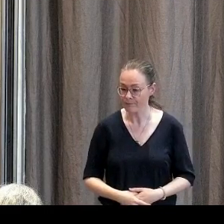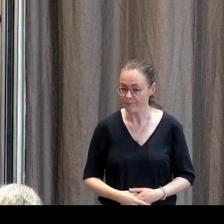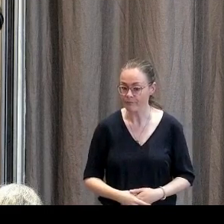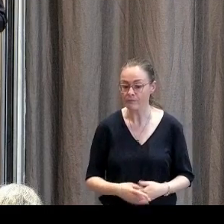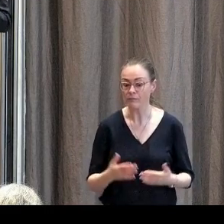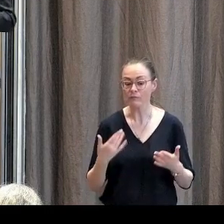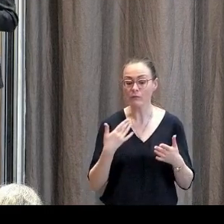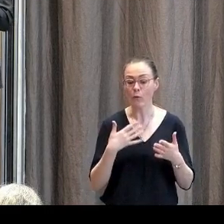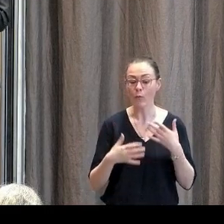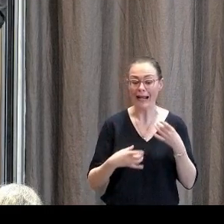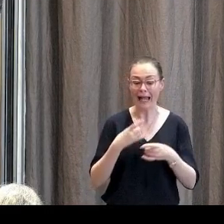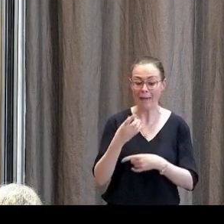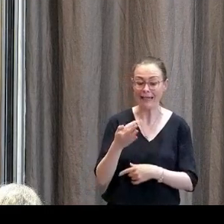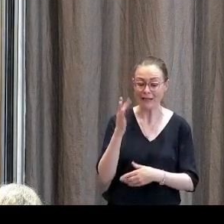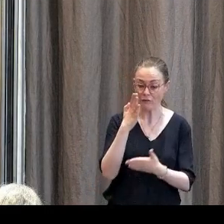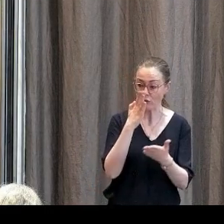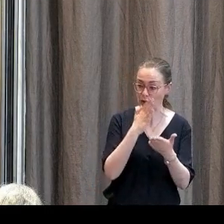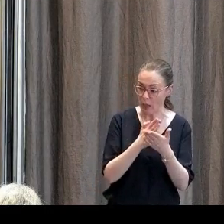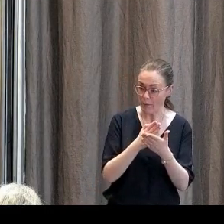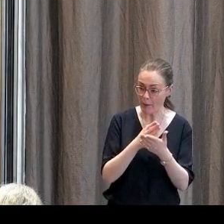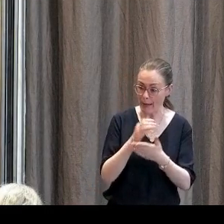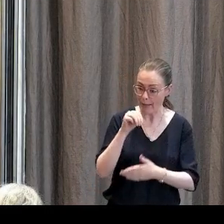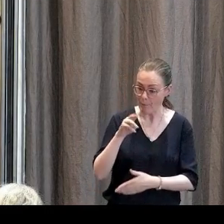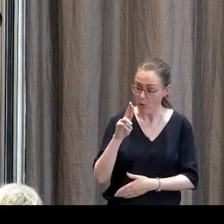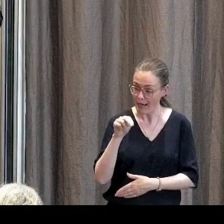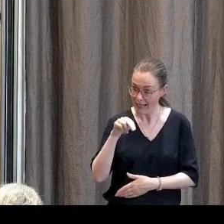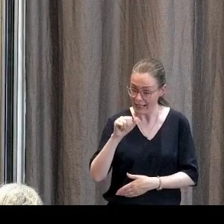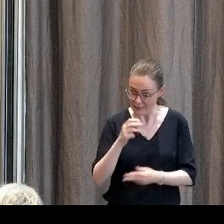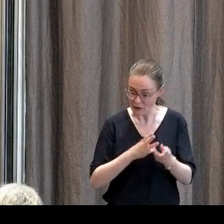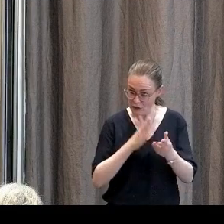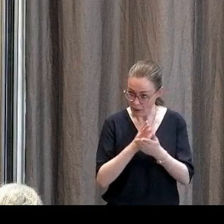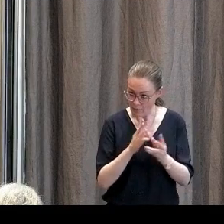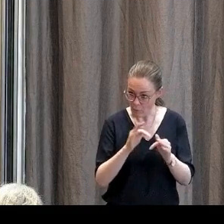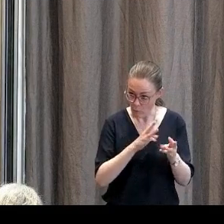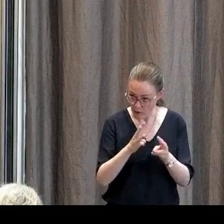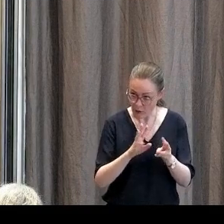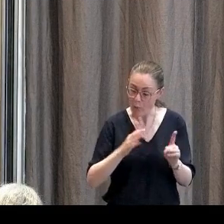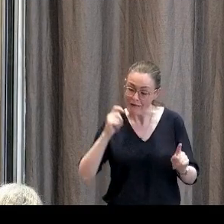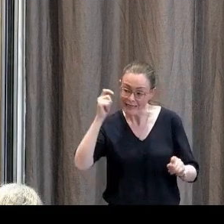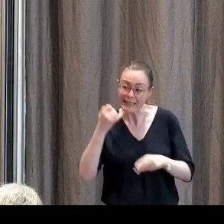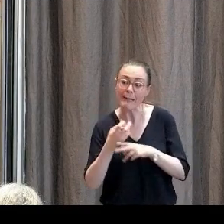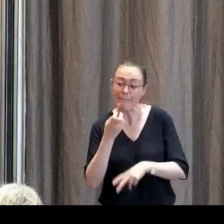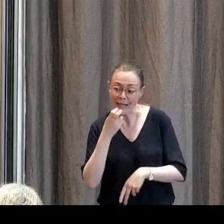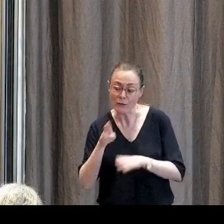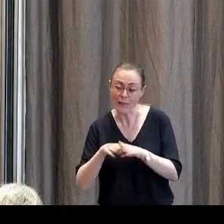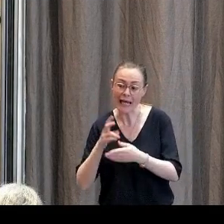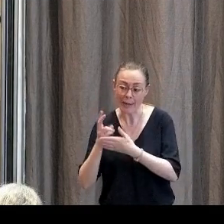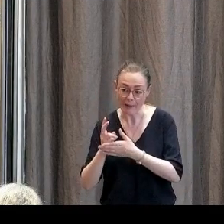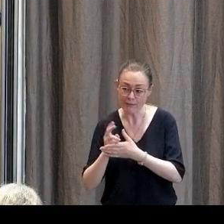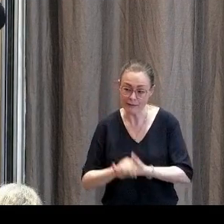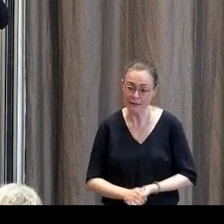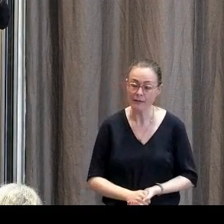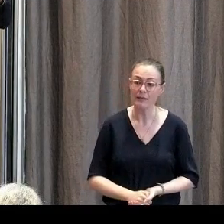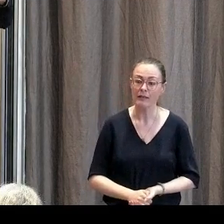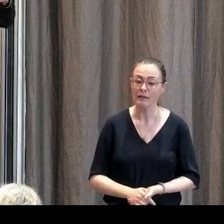So what happens if you stop this microRNA working? We've tested this in mice with epilepsy.